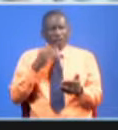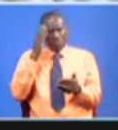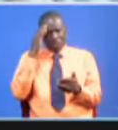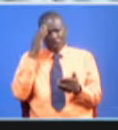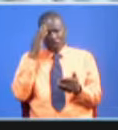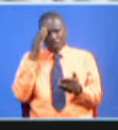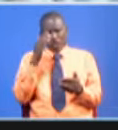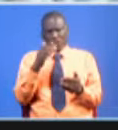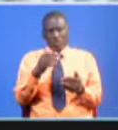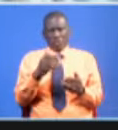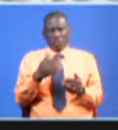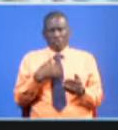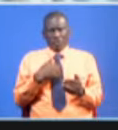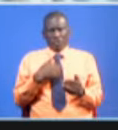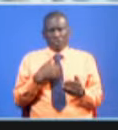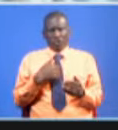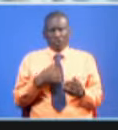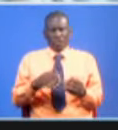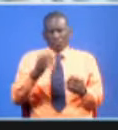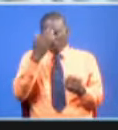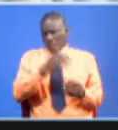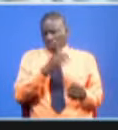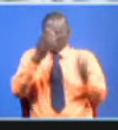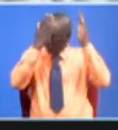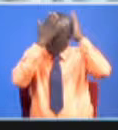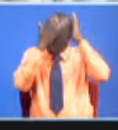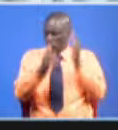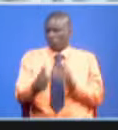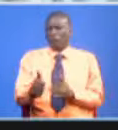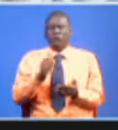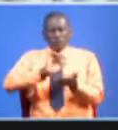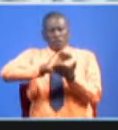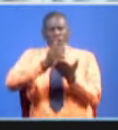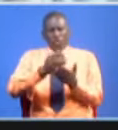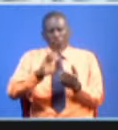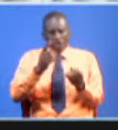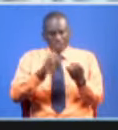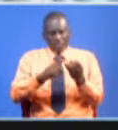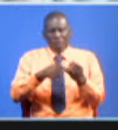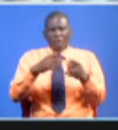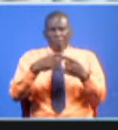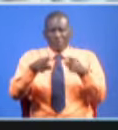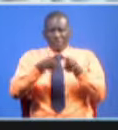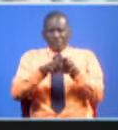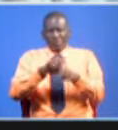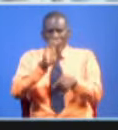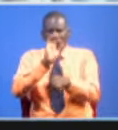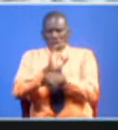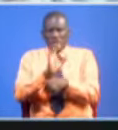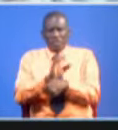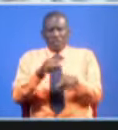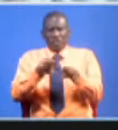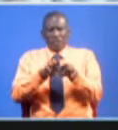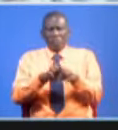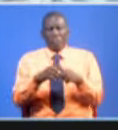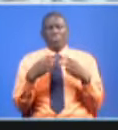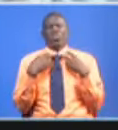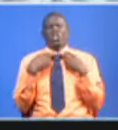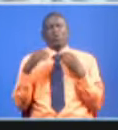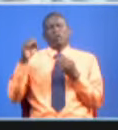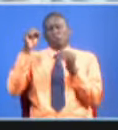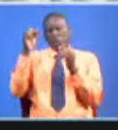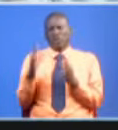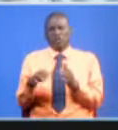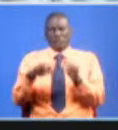of ourselves here. So the Catholic bishops refusing the funds is one, but still, the church is still stuck with the political class, if you